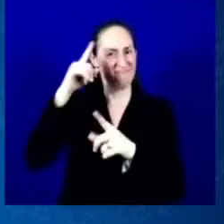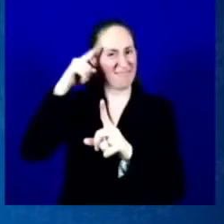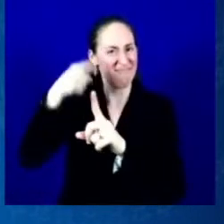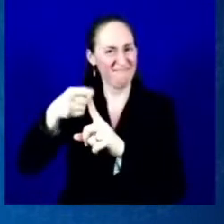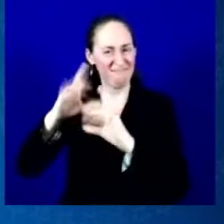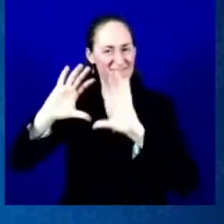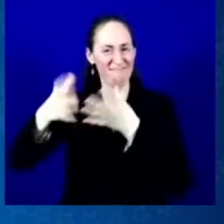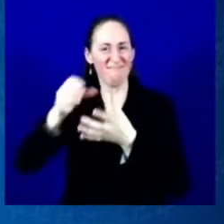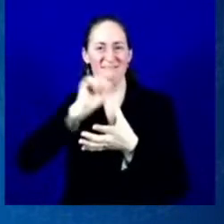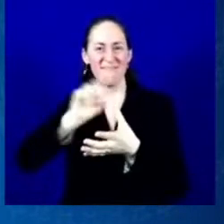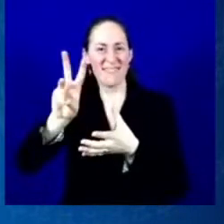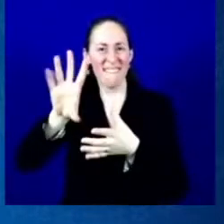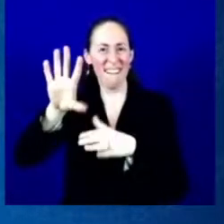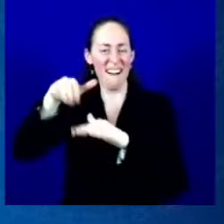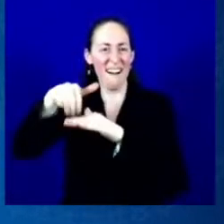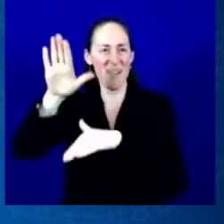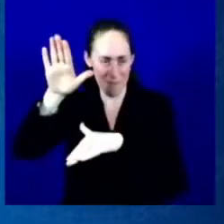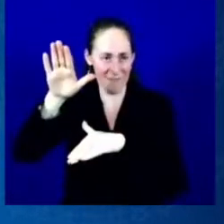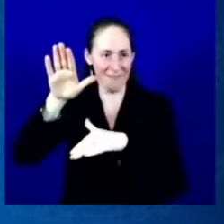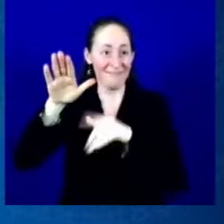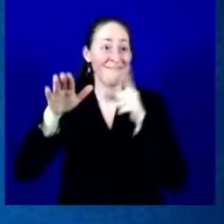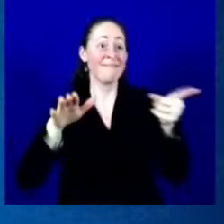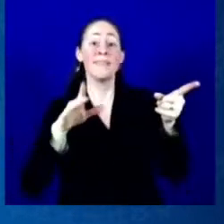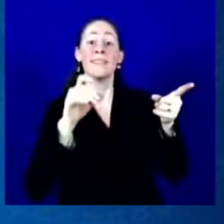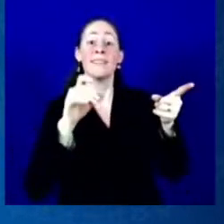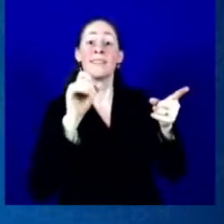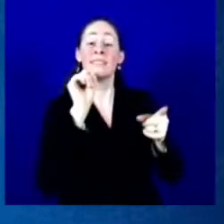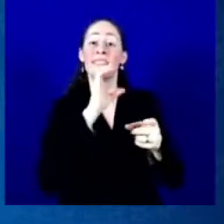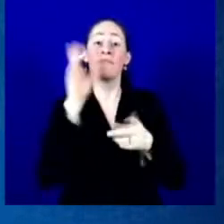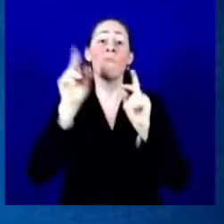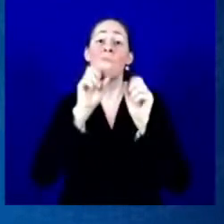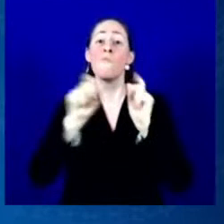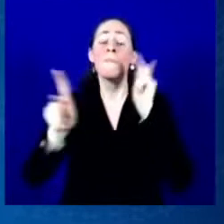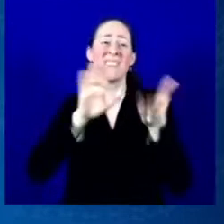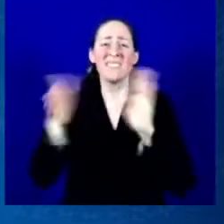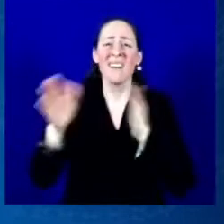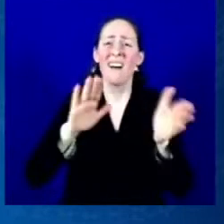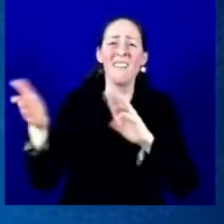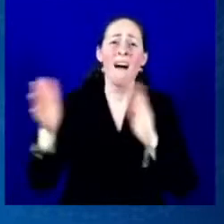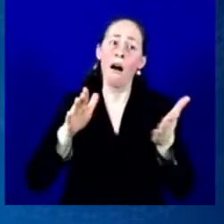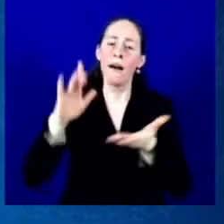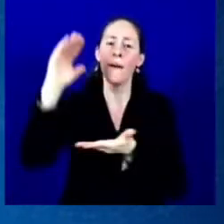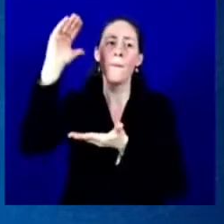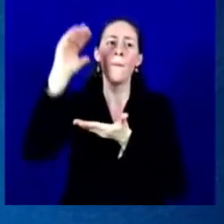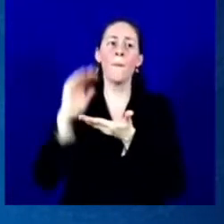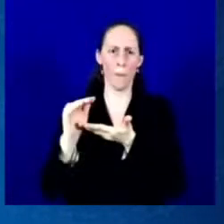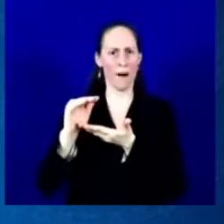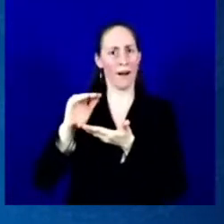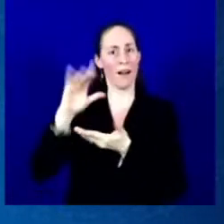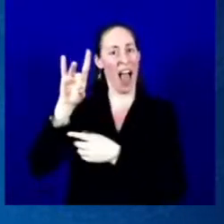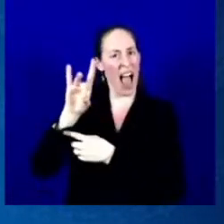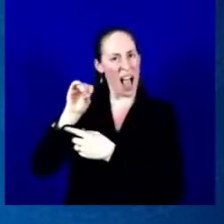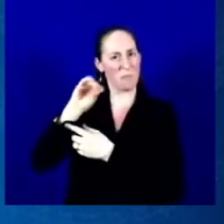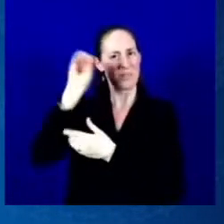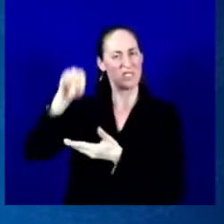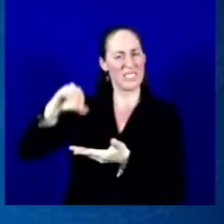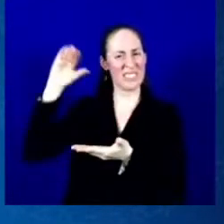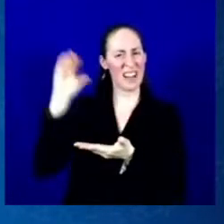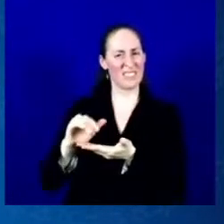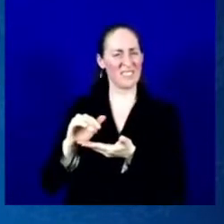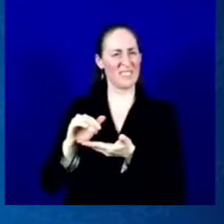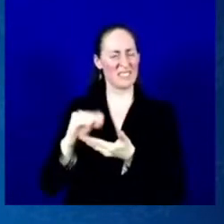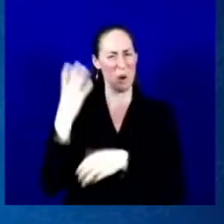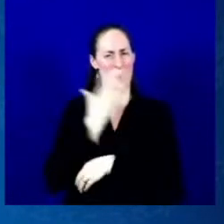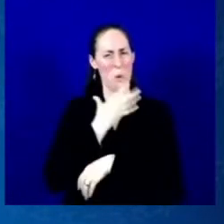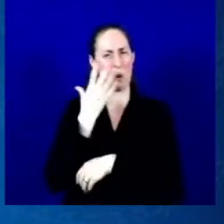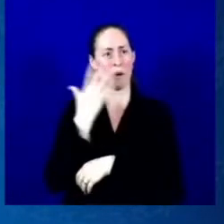deaths from COVID-19 are down 80% since January, down 80% because of all of you.